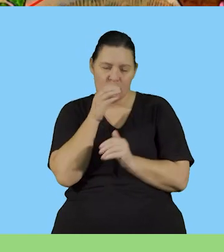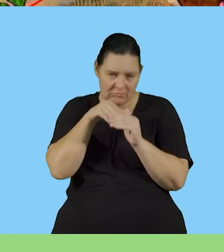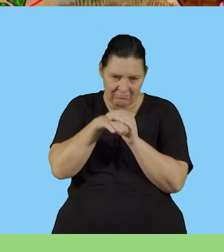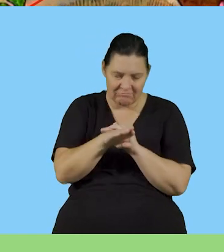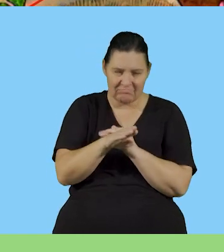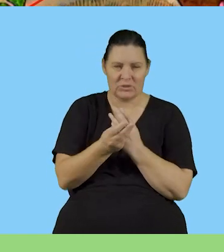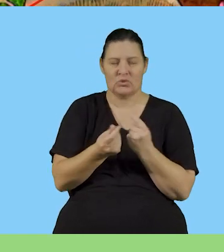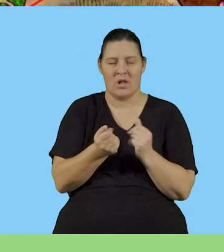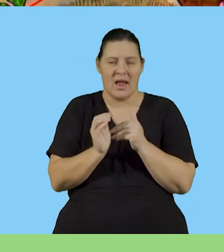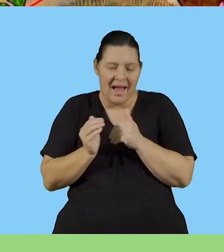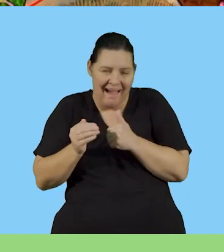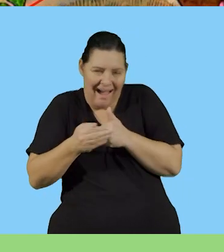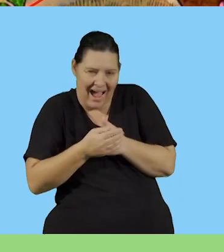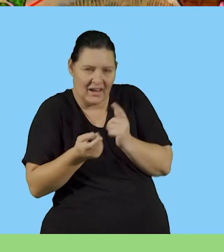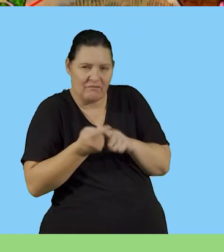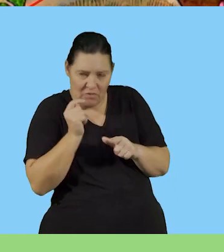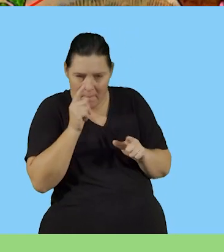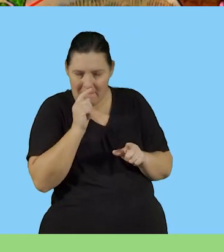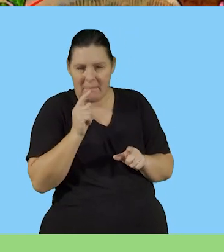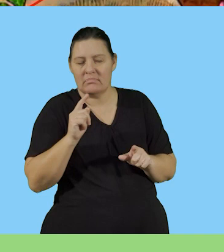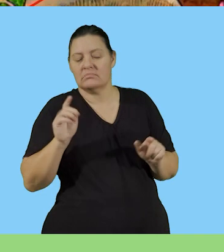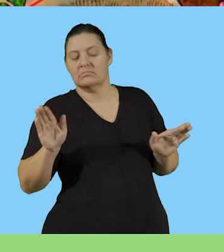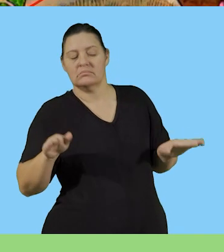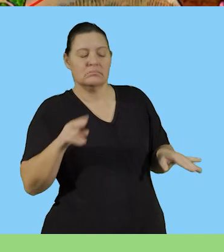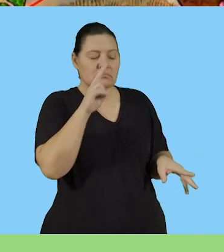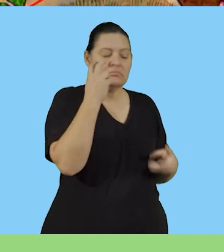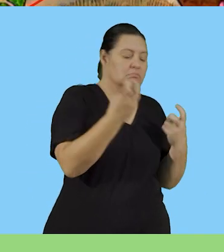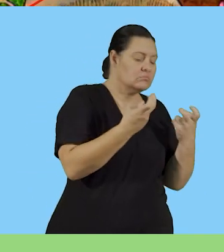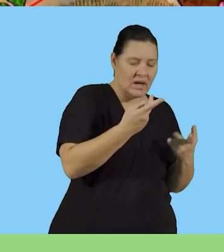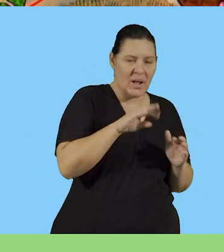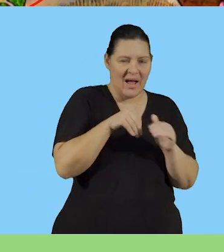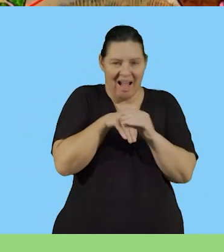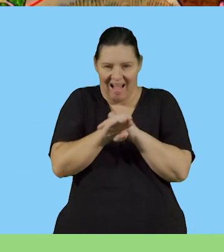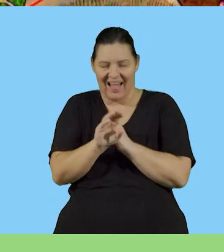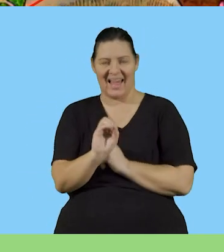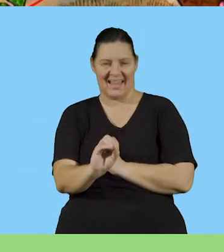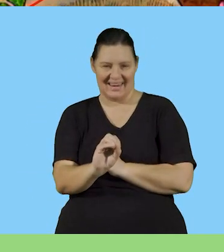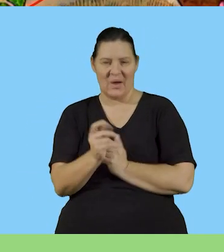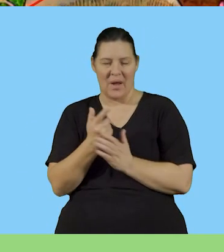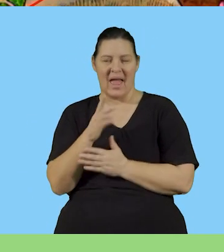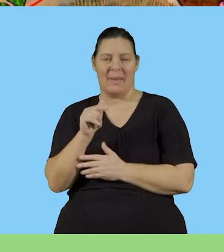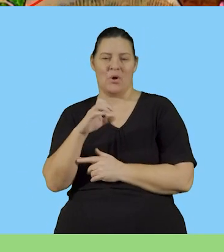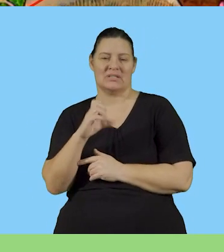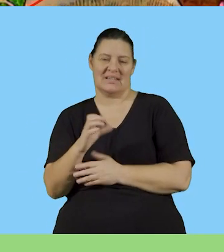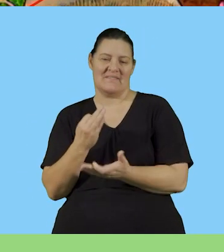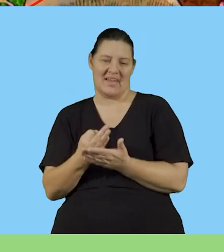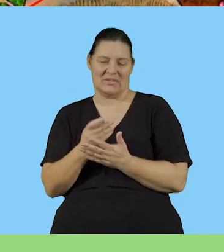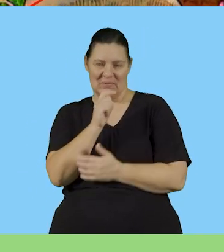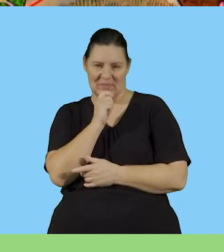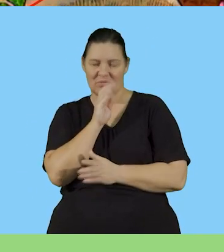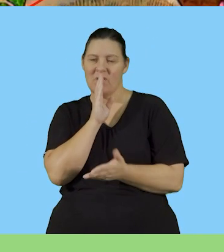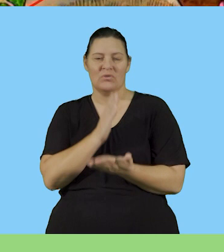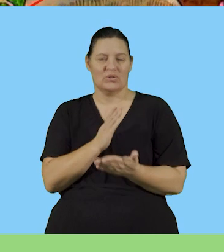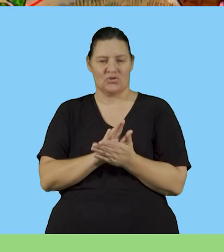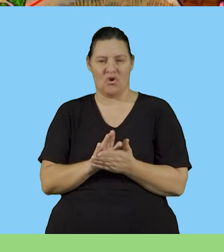in the soil and hide from predators. So that is how the mouse is using the abiotic factors